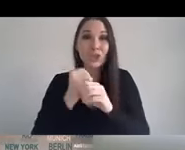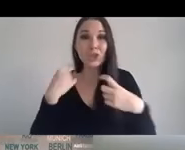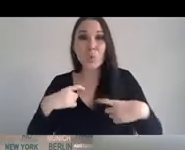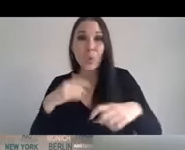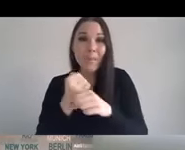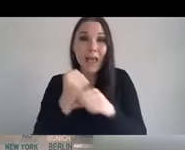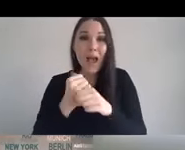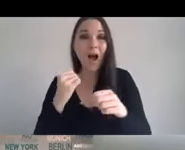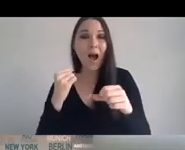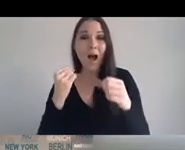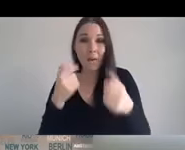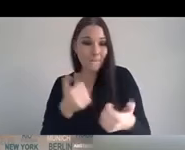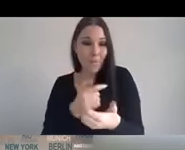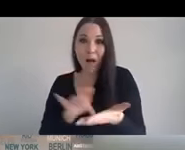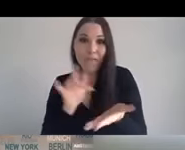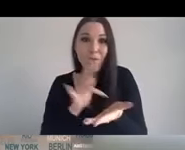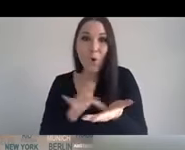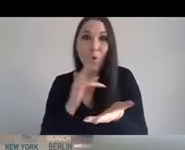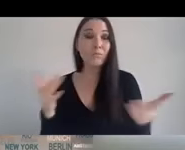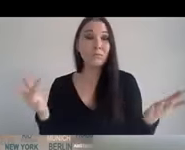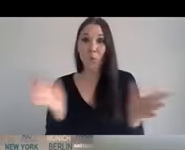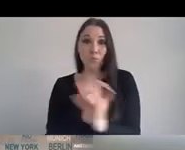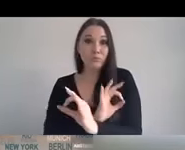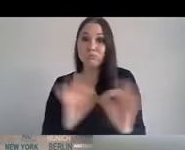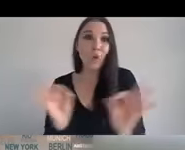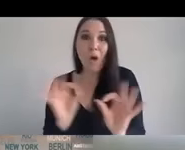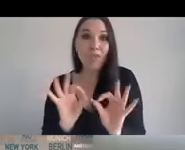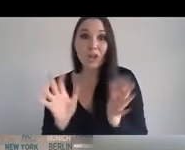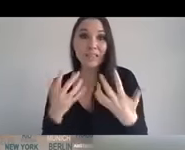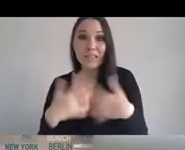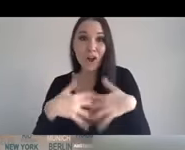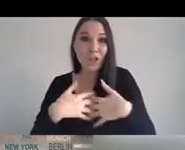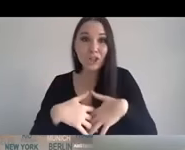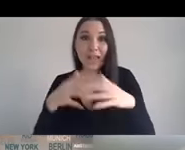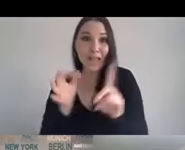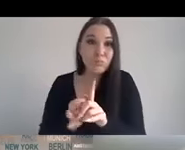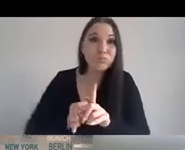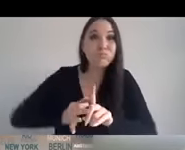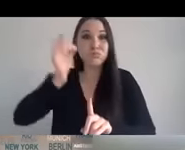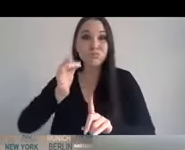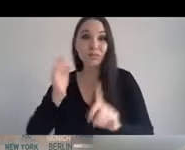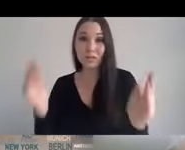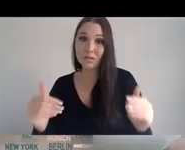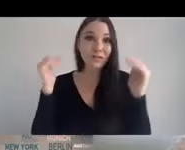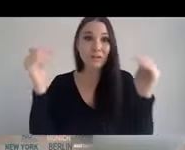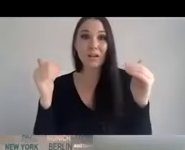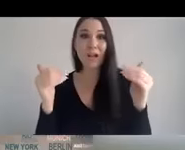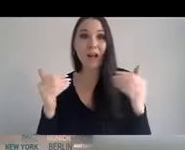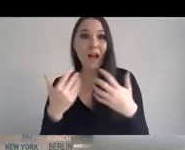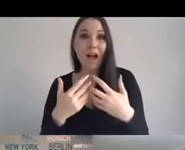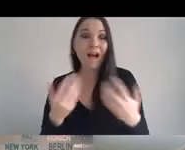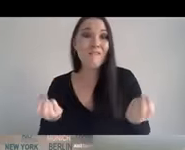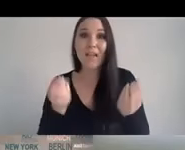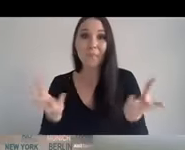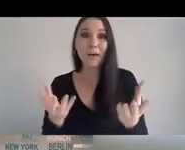phones, no other technology has seen such an increase and advancement in the technology that's available to them, such